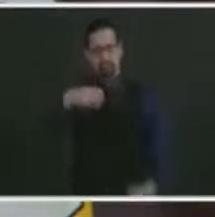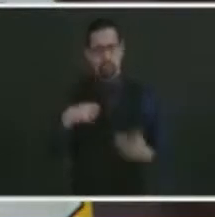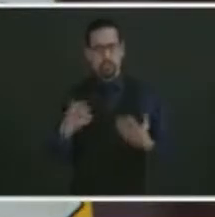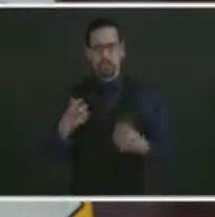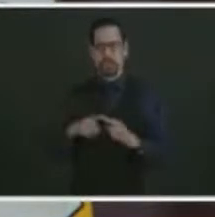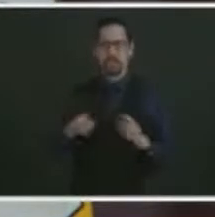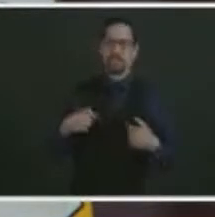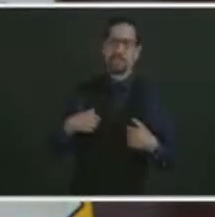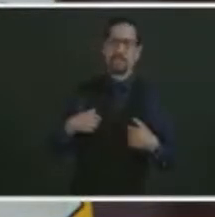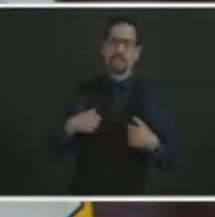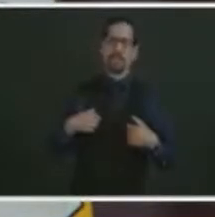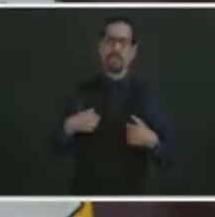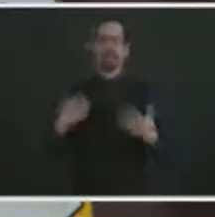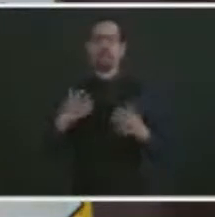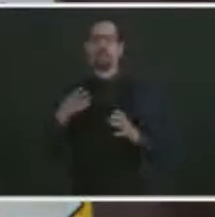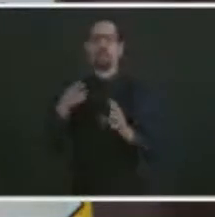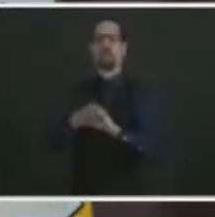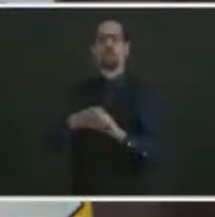spirit and